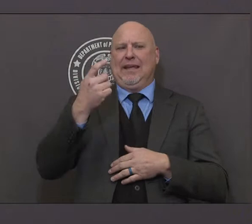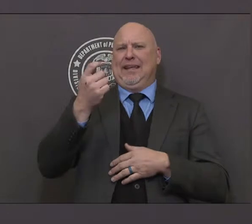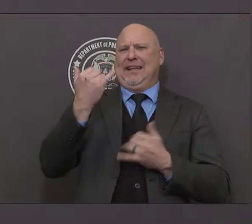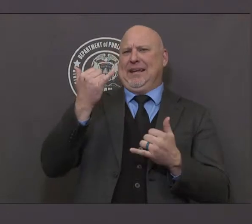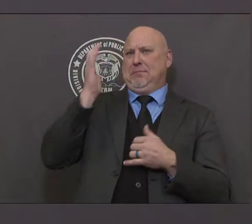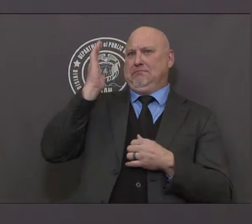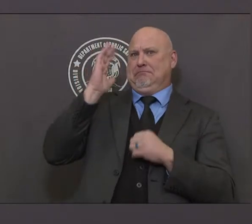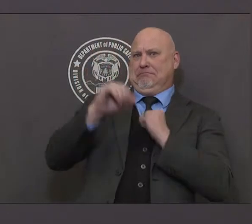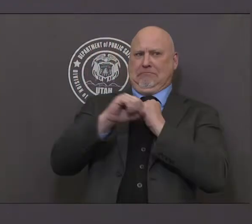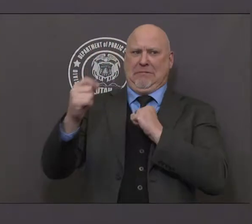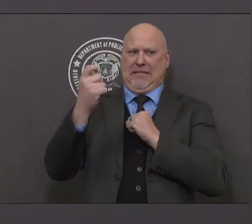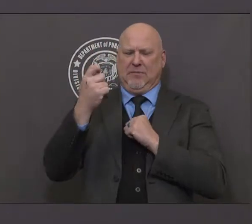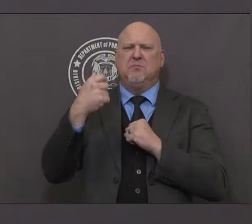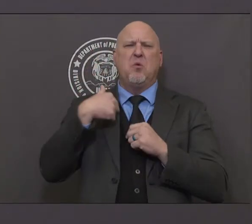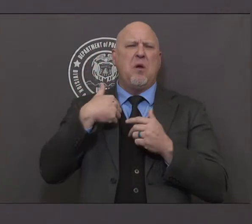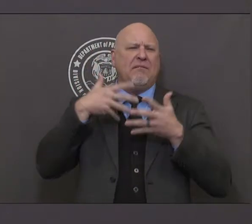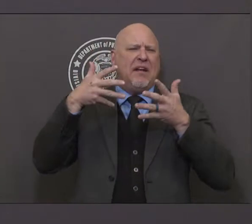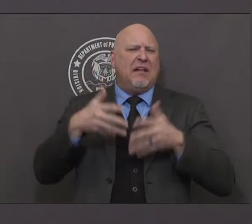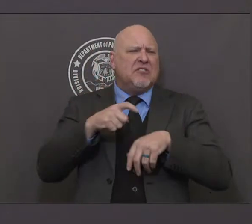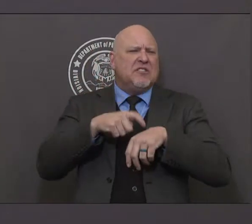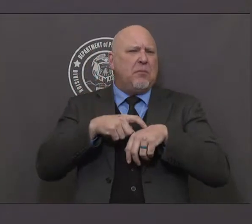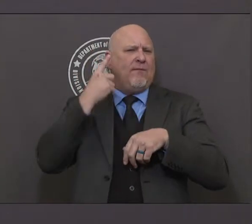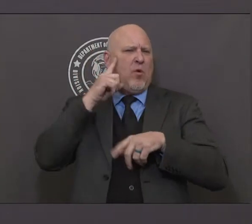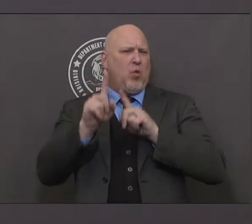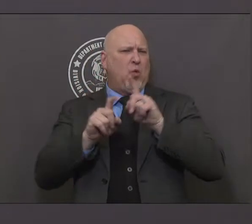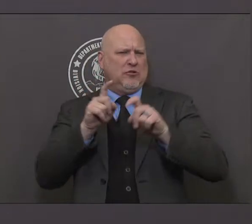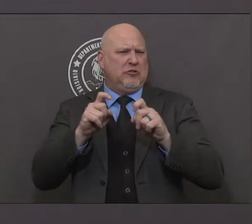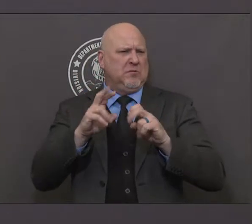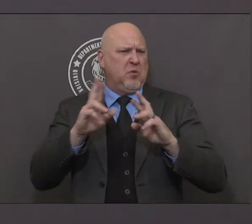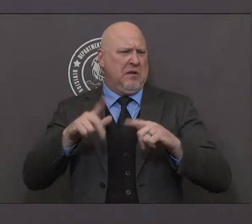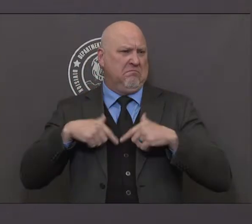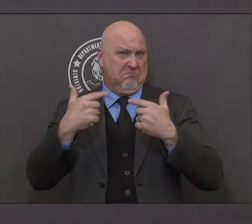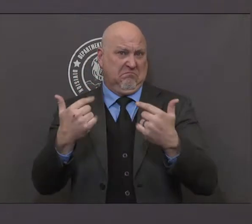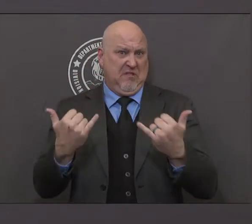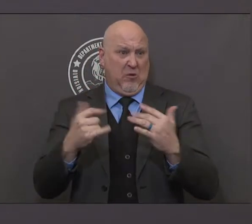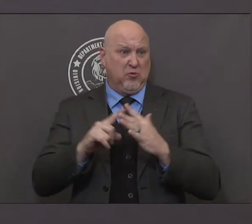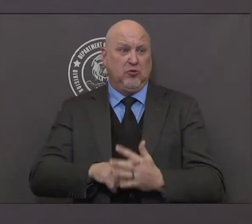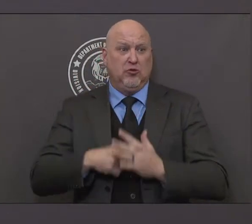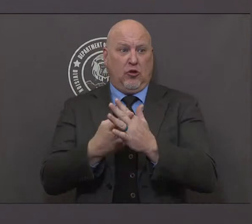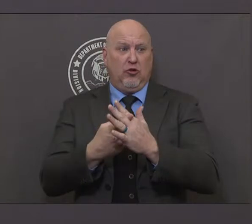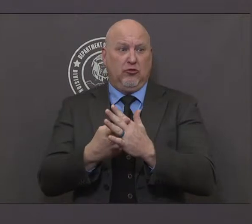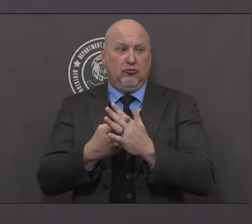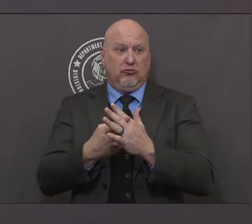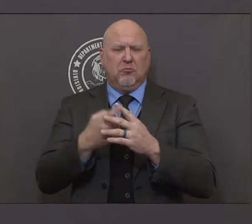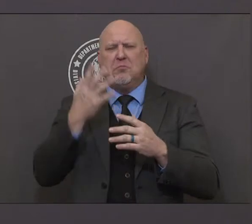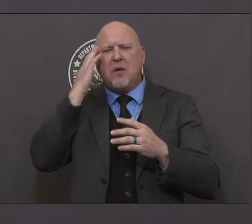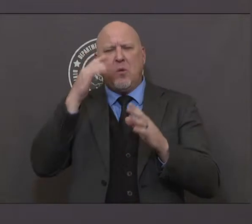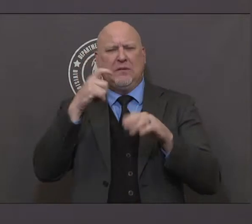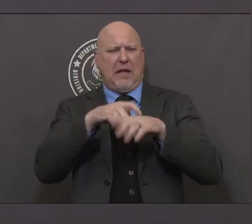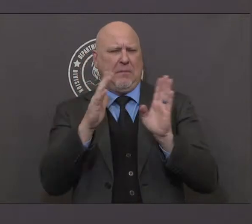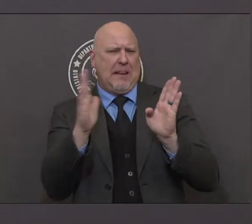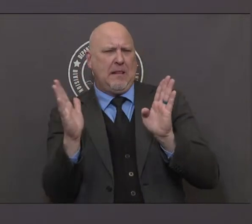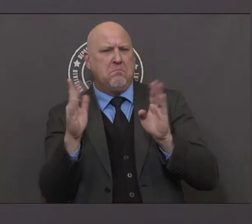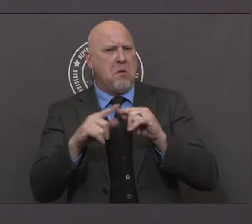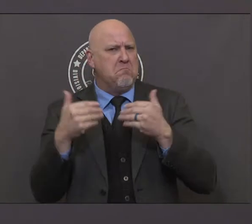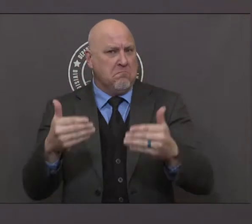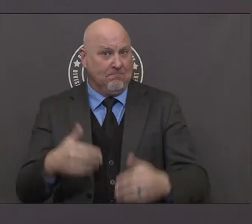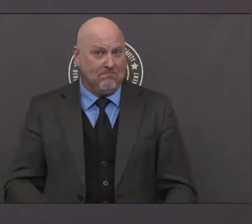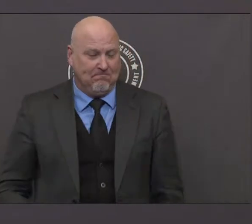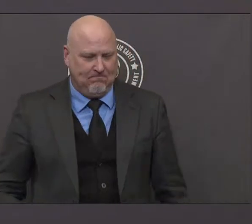enough time to answer some more questions. So I'll just let my staff know we'll go a little past the time so we can get a few more questions in.